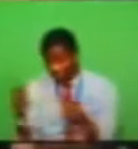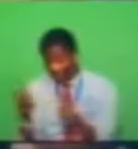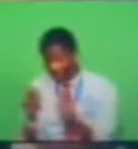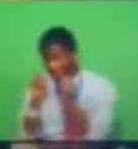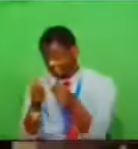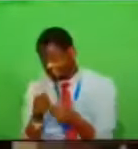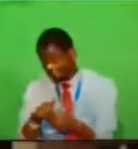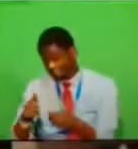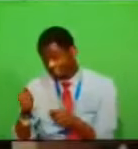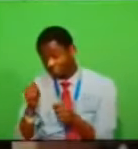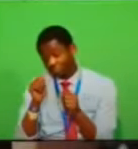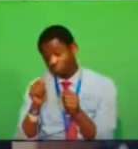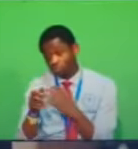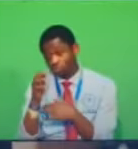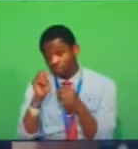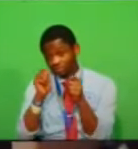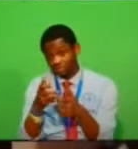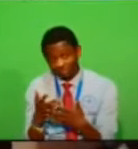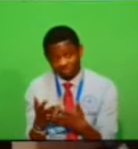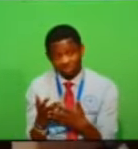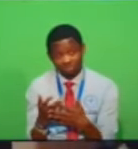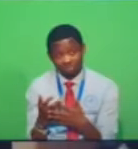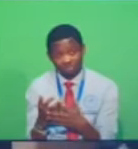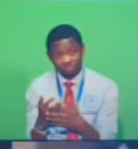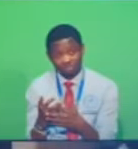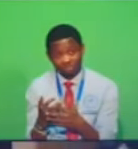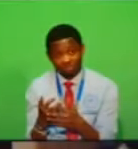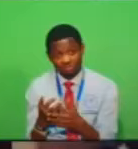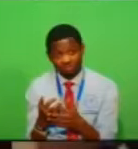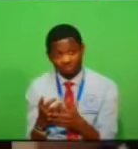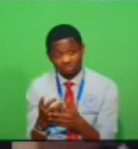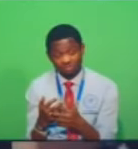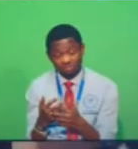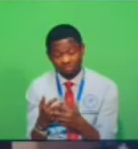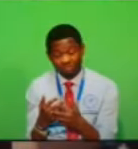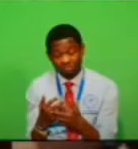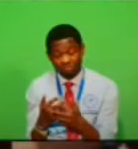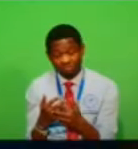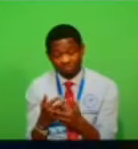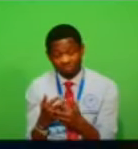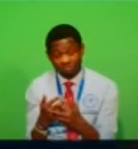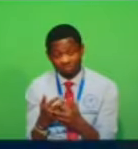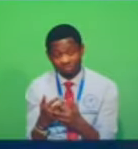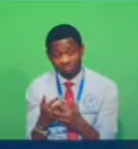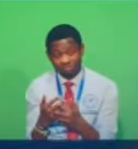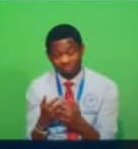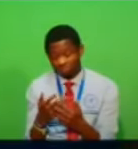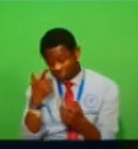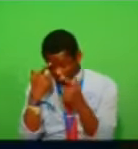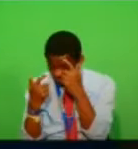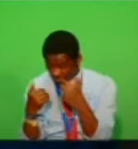anybody, that God has given to them is the fact that they have known God at an early stage in life. And so because of